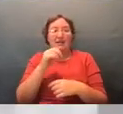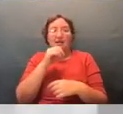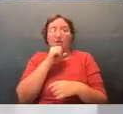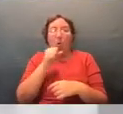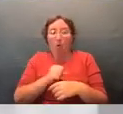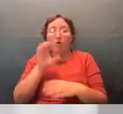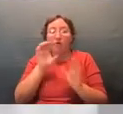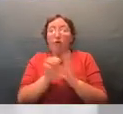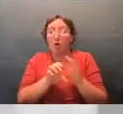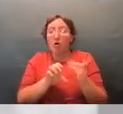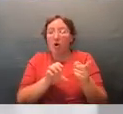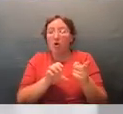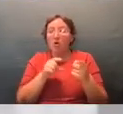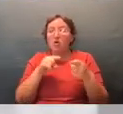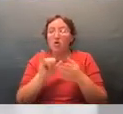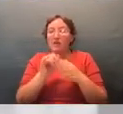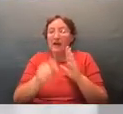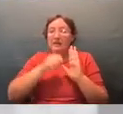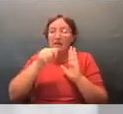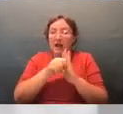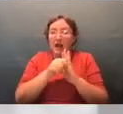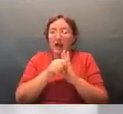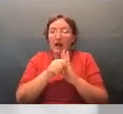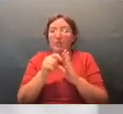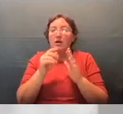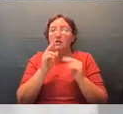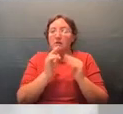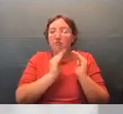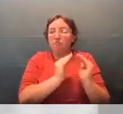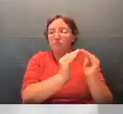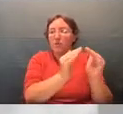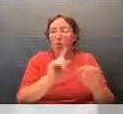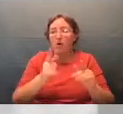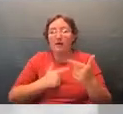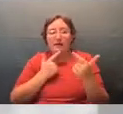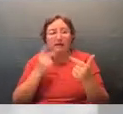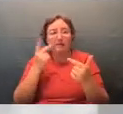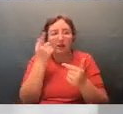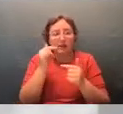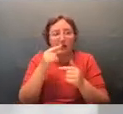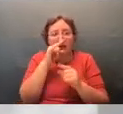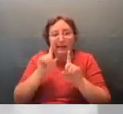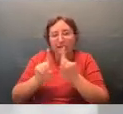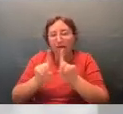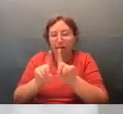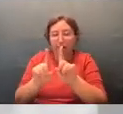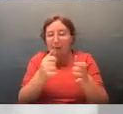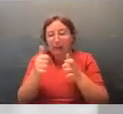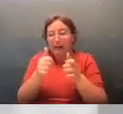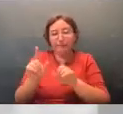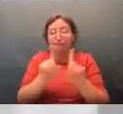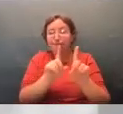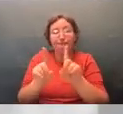photo, the barracks that they lived in, and we got, looks like a couple young children running around